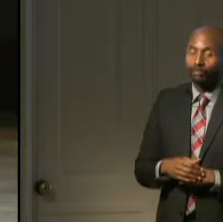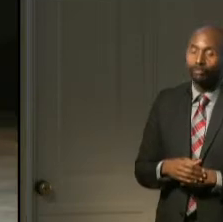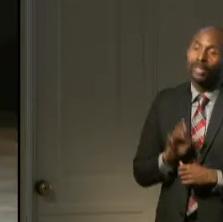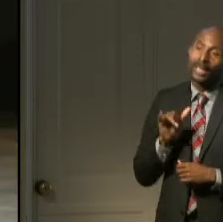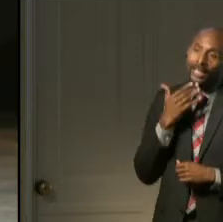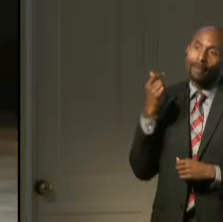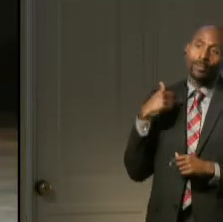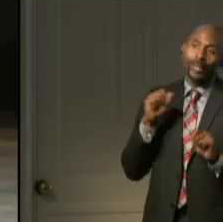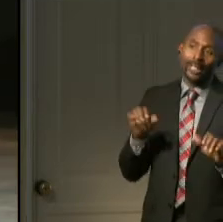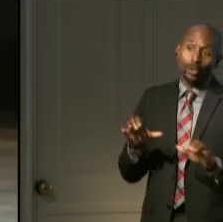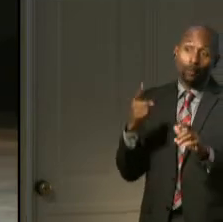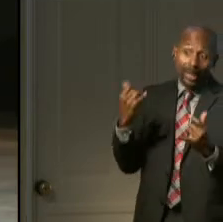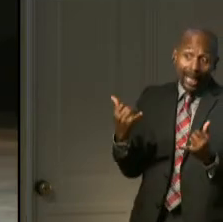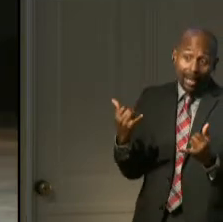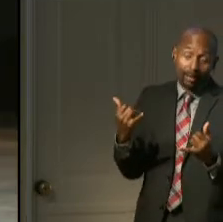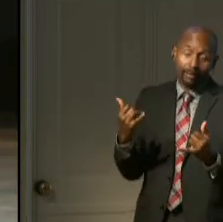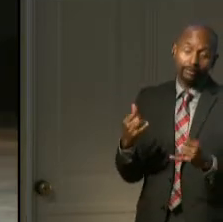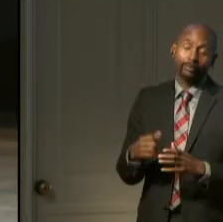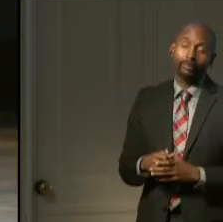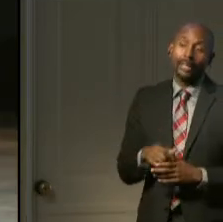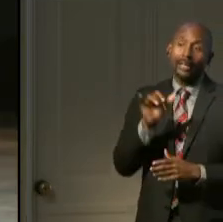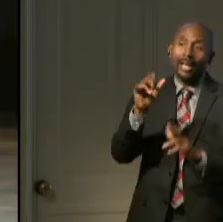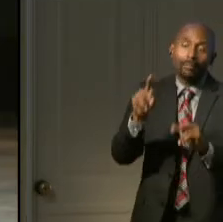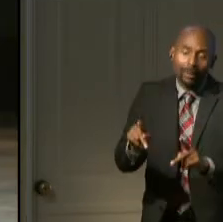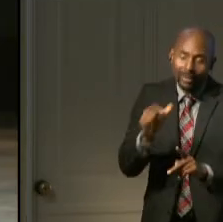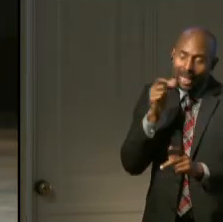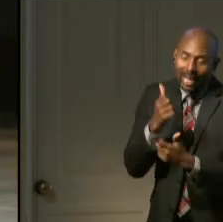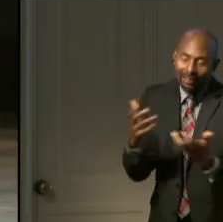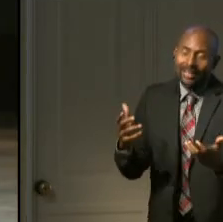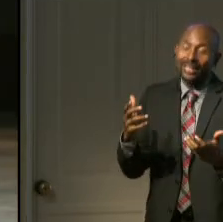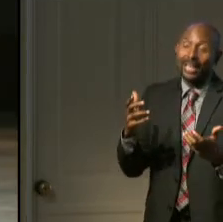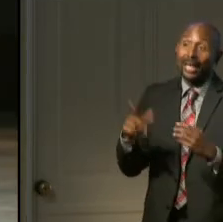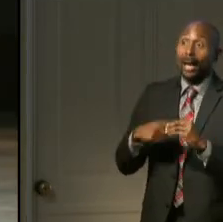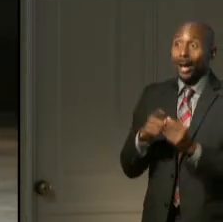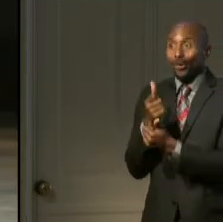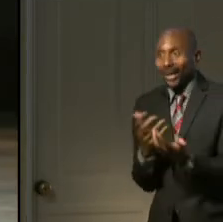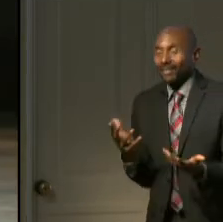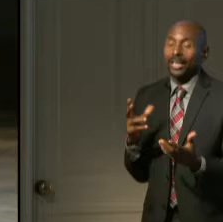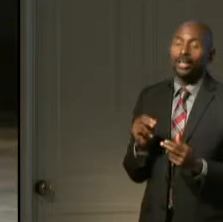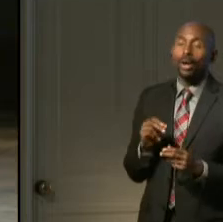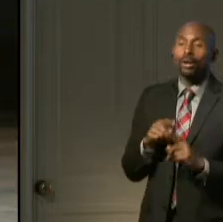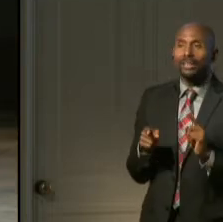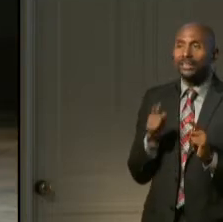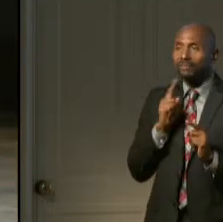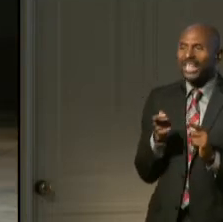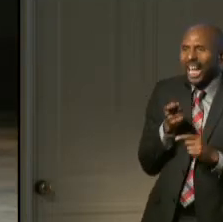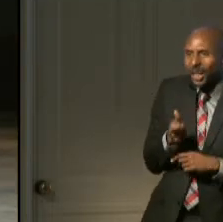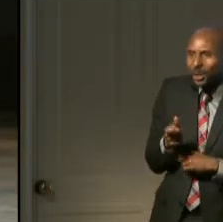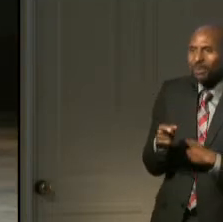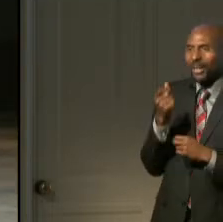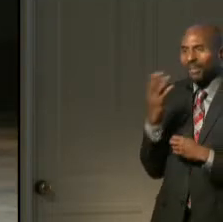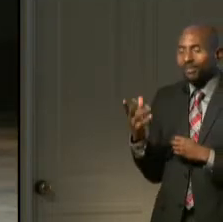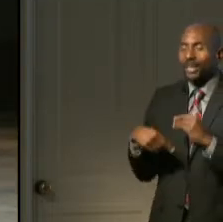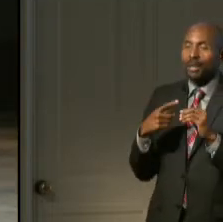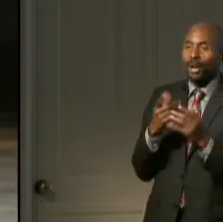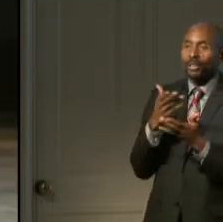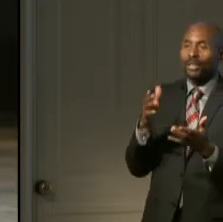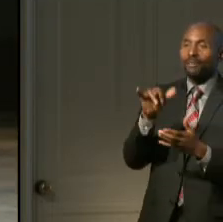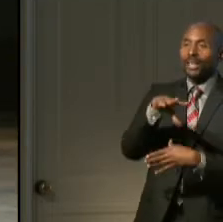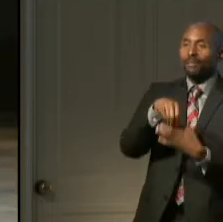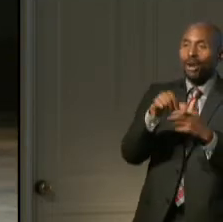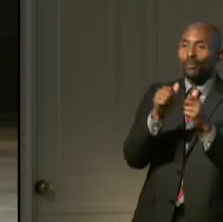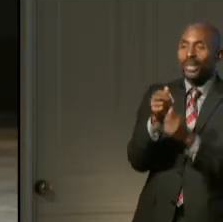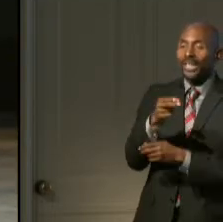It's certainly not everything this person has to say about everything. It's probably like an incredibly small little bit, but about the stuff that's involved in